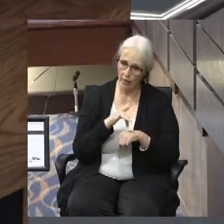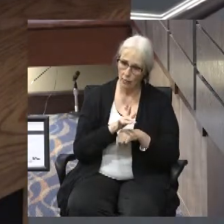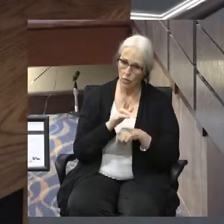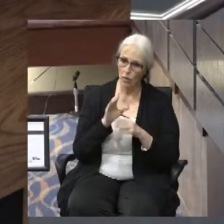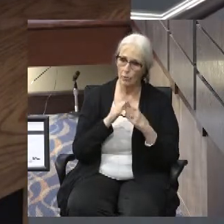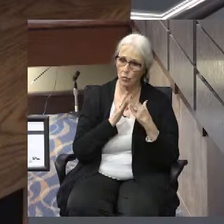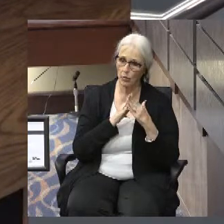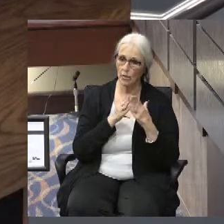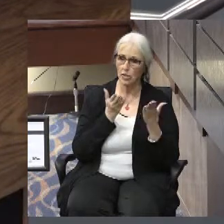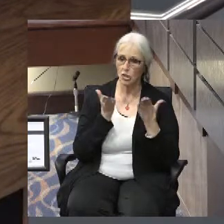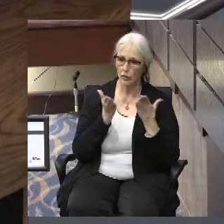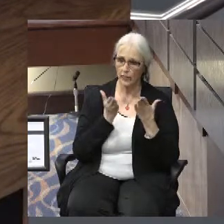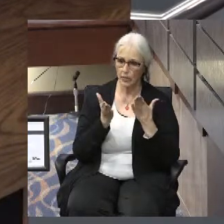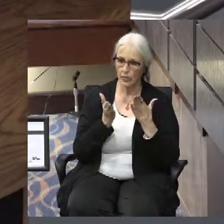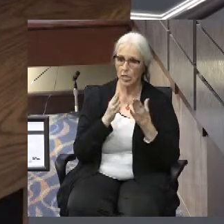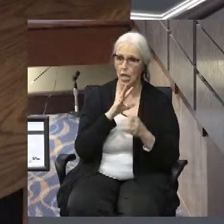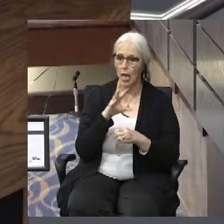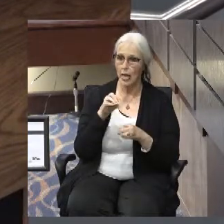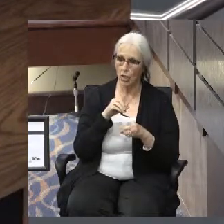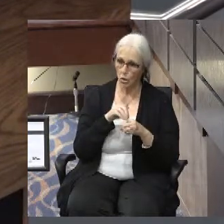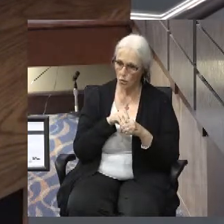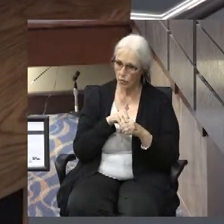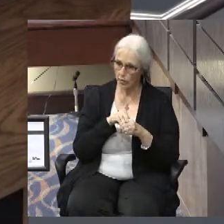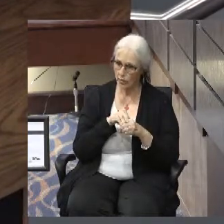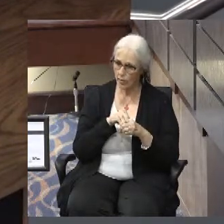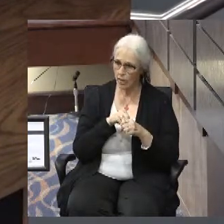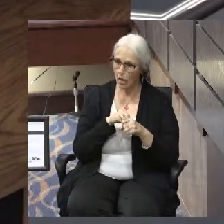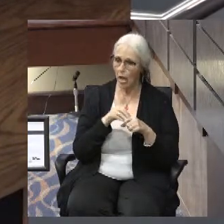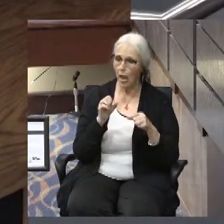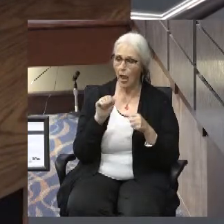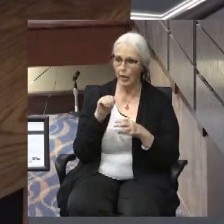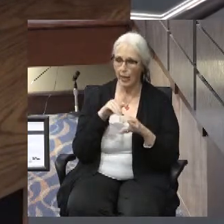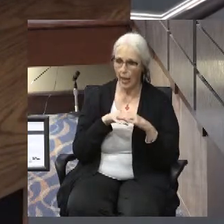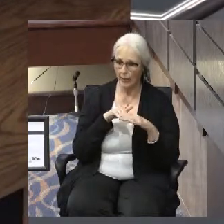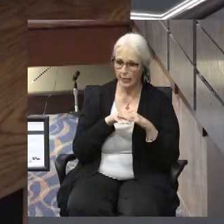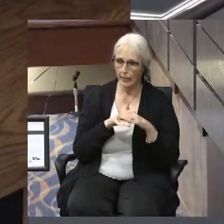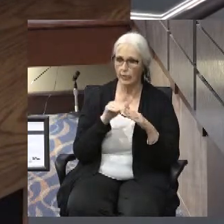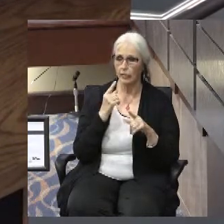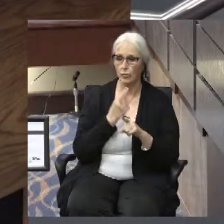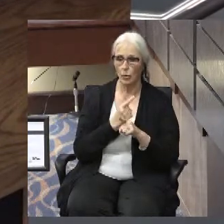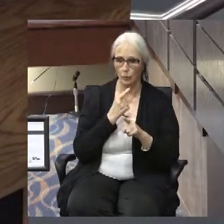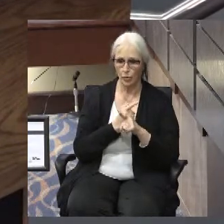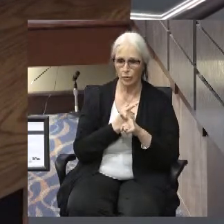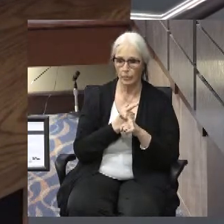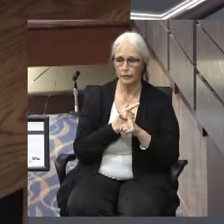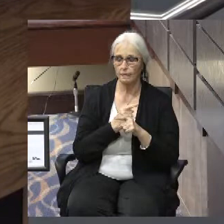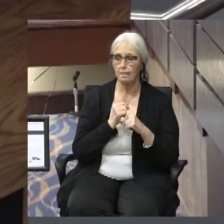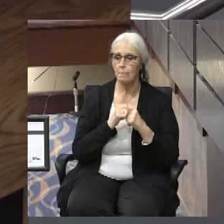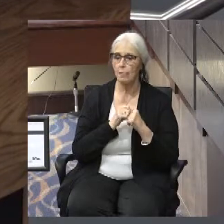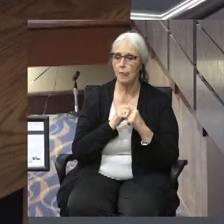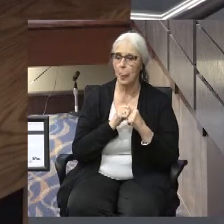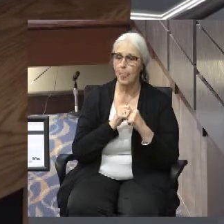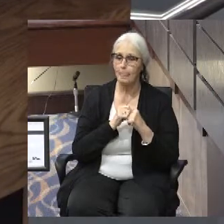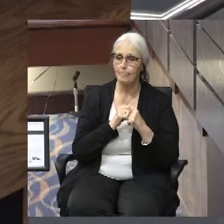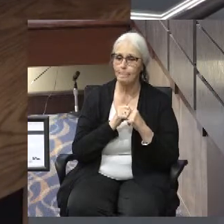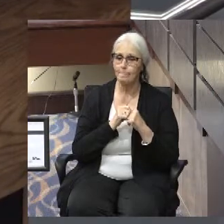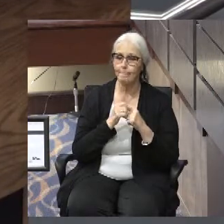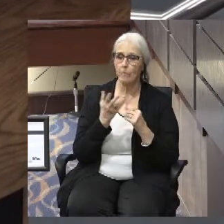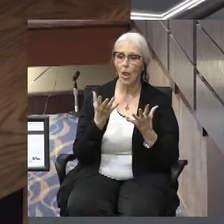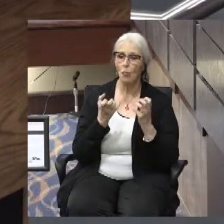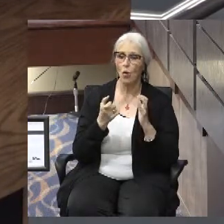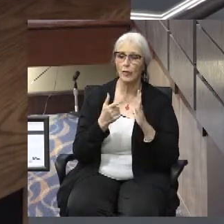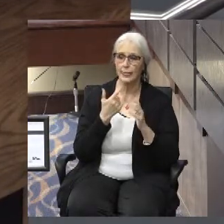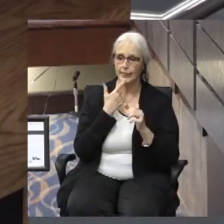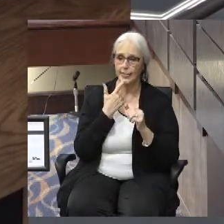and services, included the road system providing access to proposed use, are adequate for the proposed use. I would want to point out on